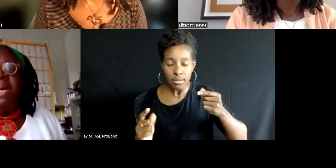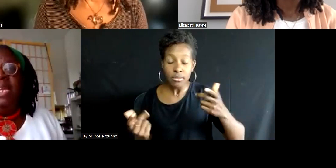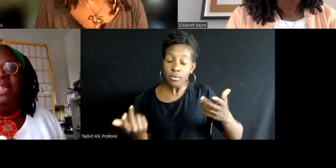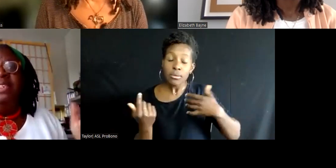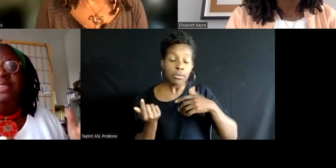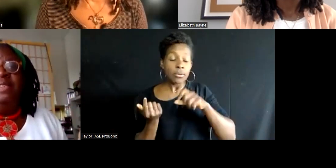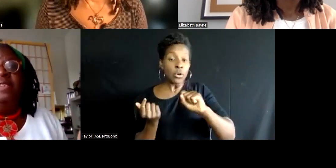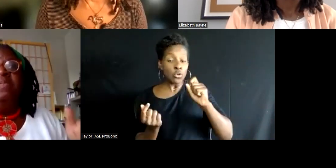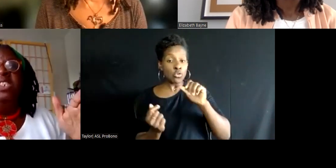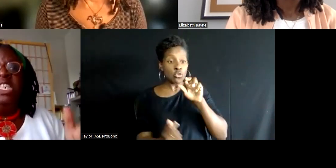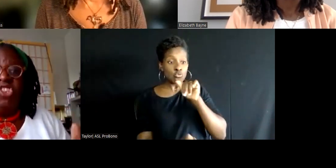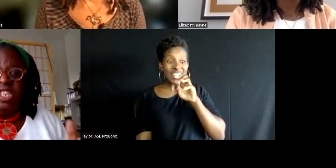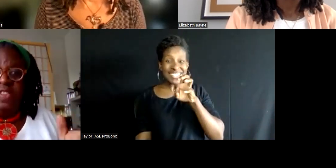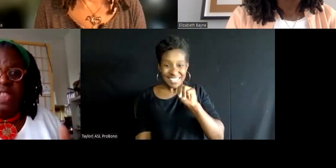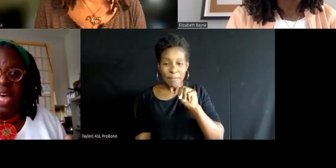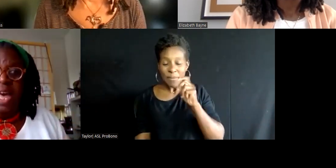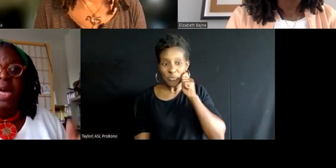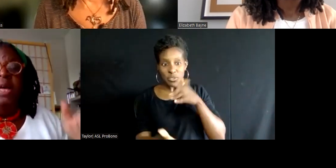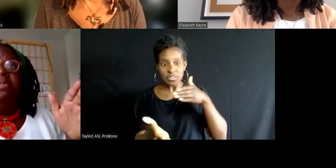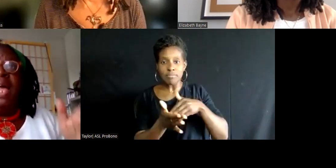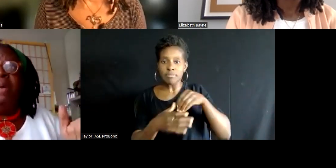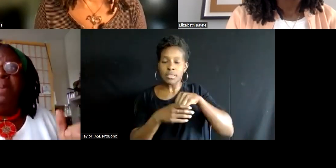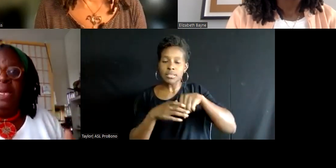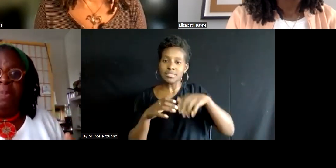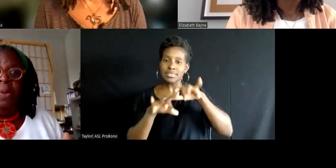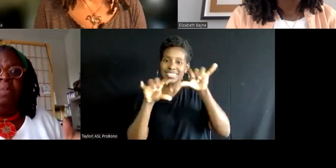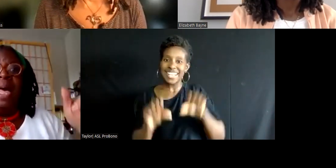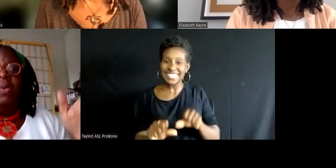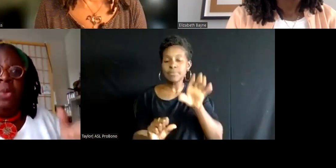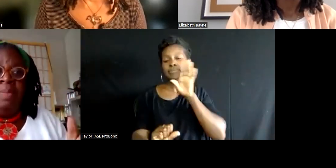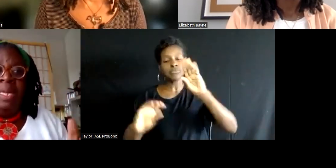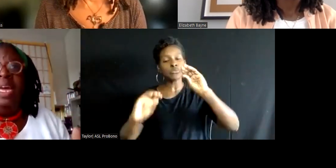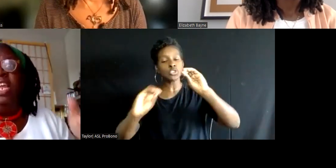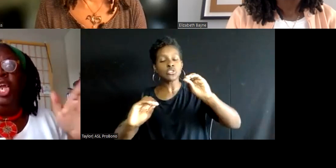racism that is embedded in the system teaches that Black